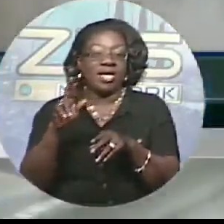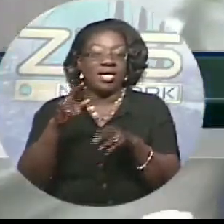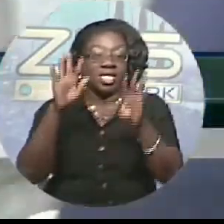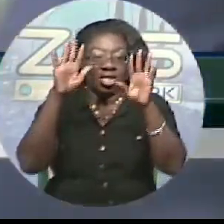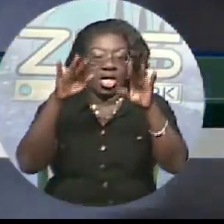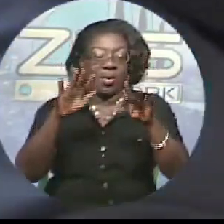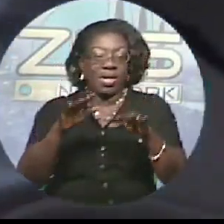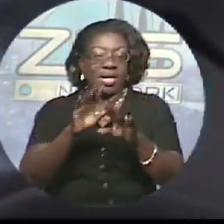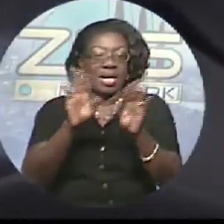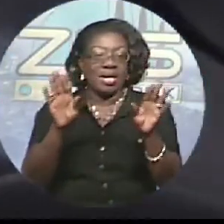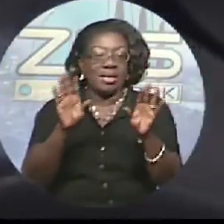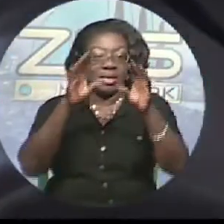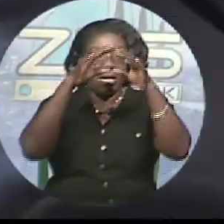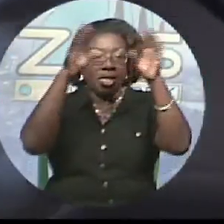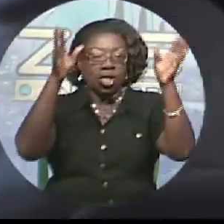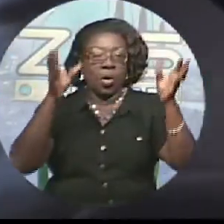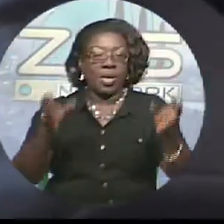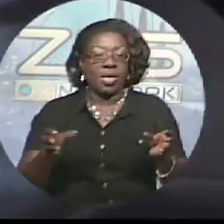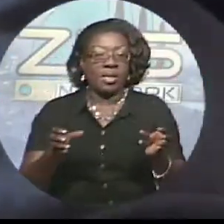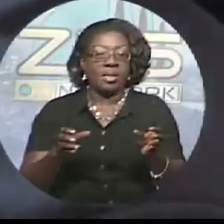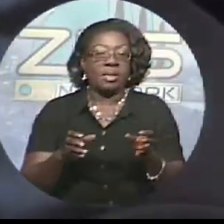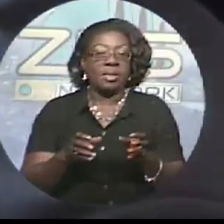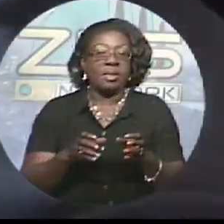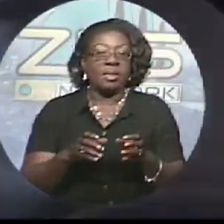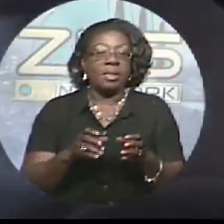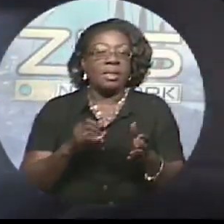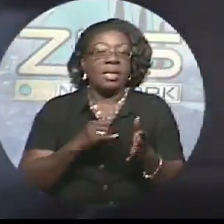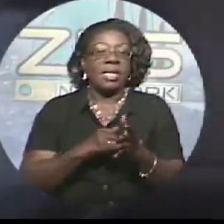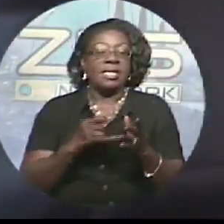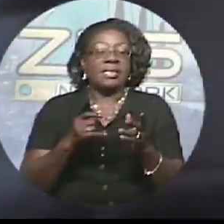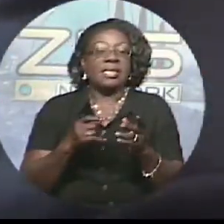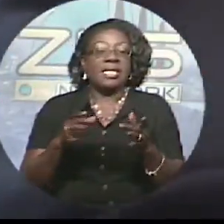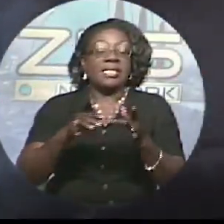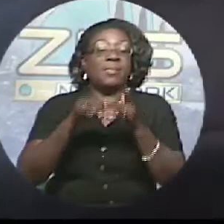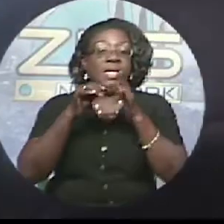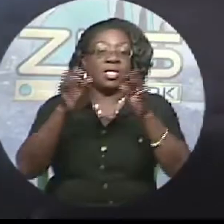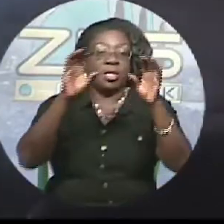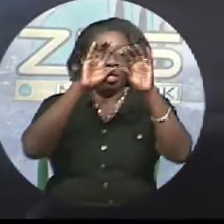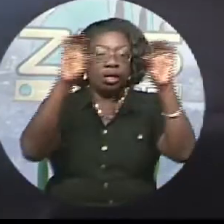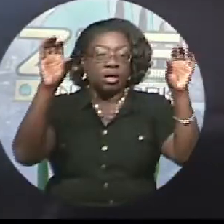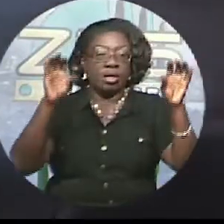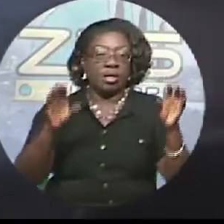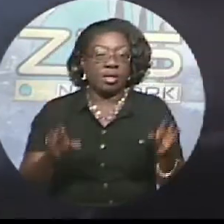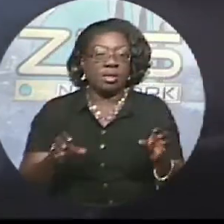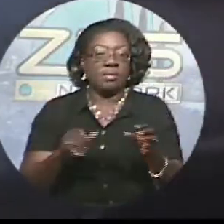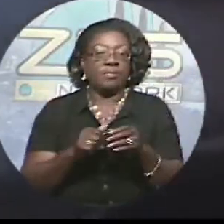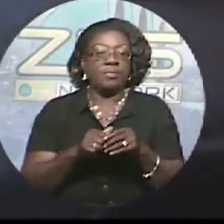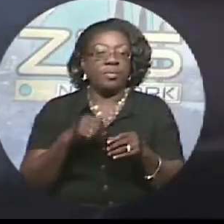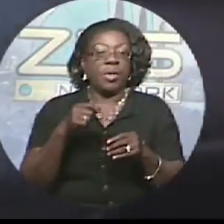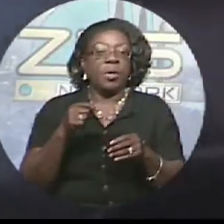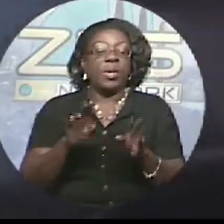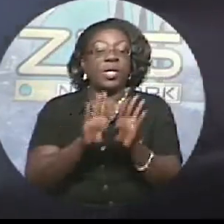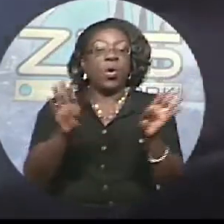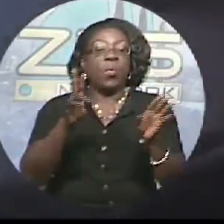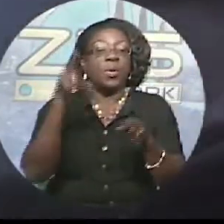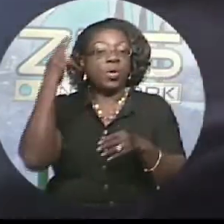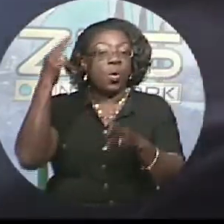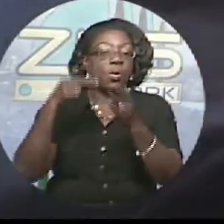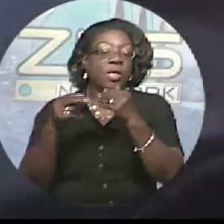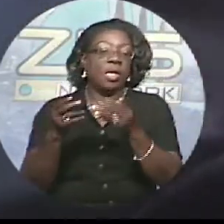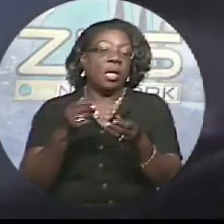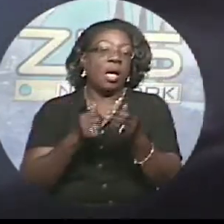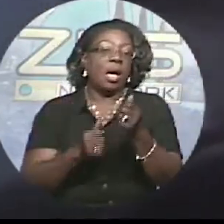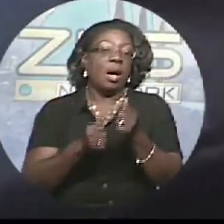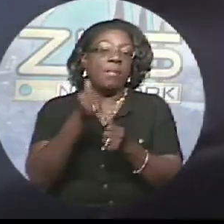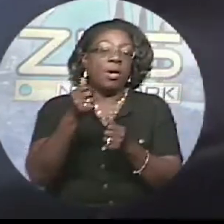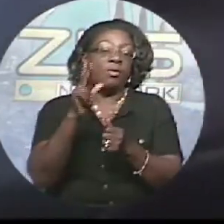curtain, but it's not. Correct, it's Explain not. Explain why. Yes, when we opened the hotel almost 3 years ago, that